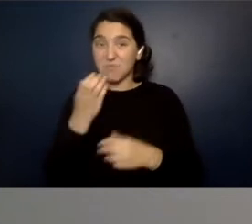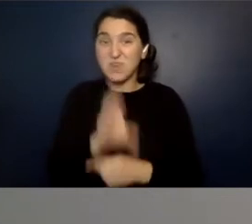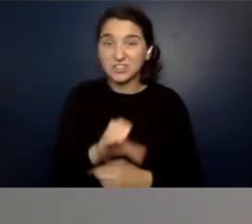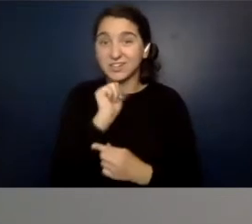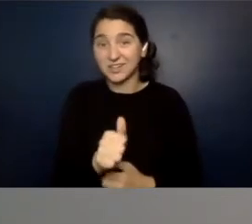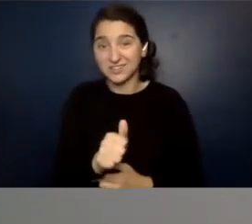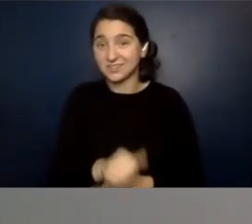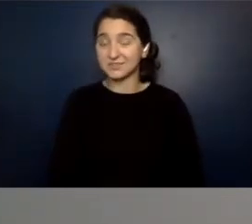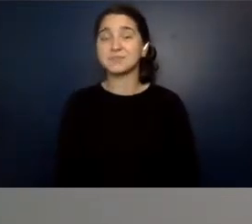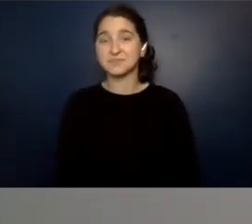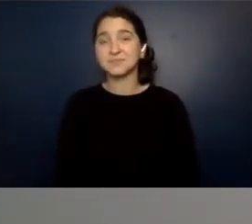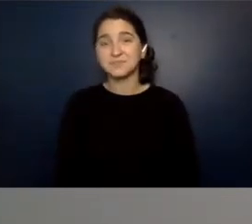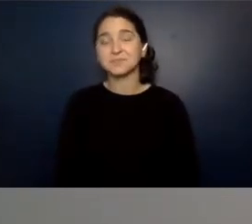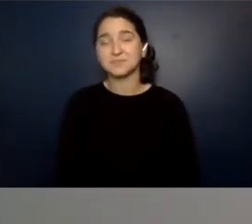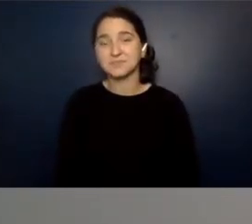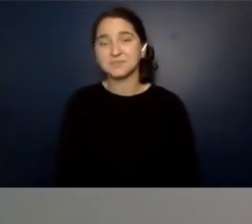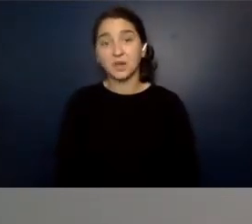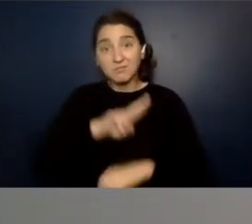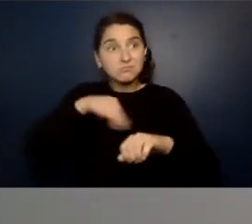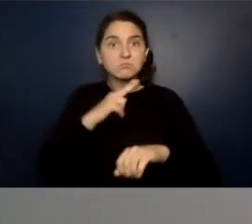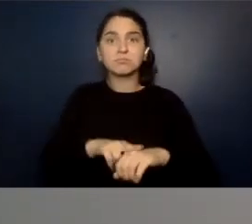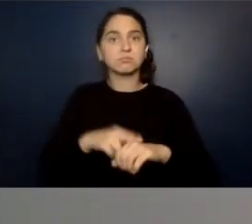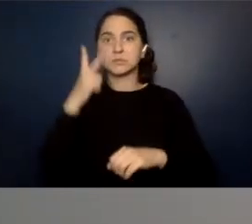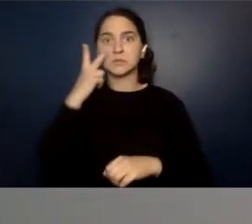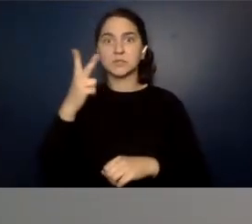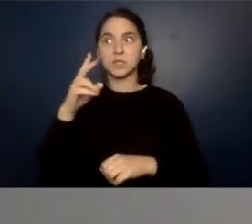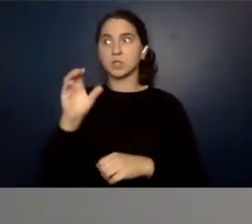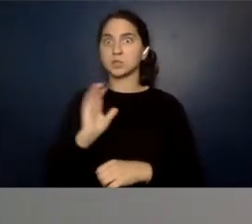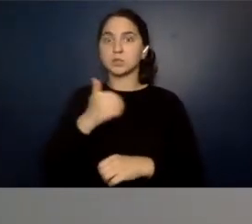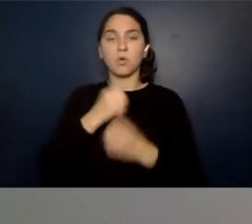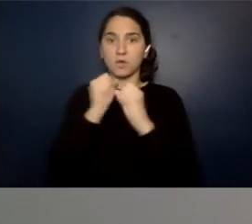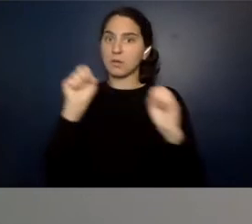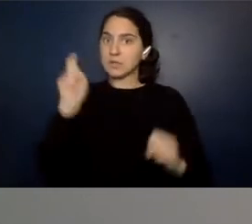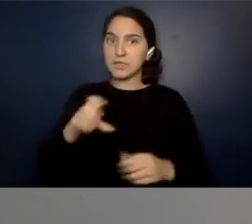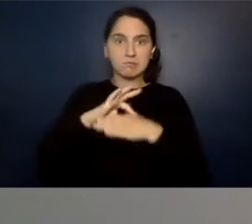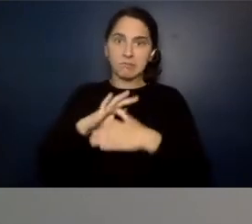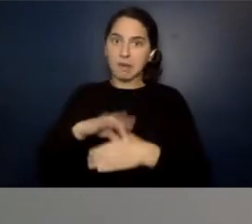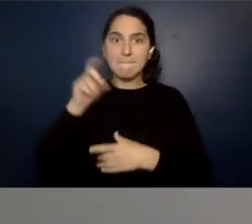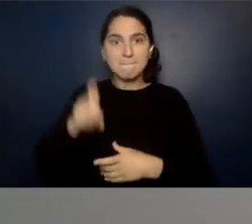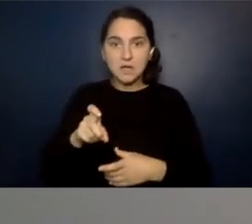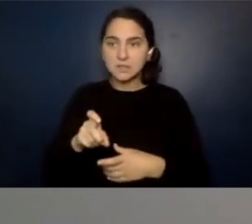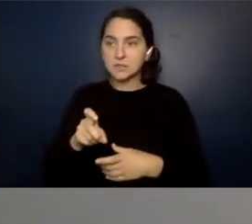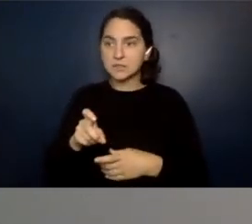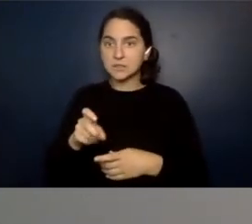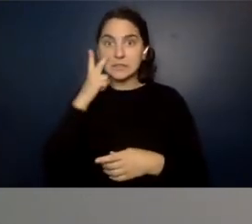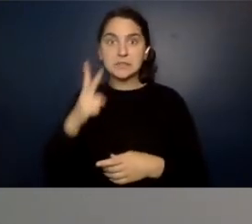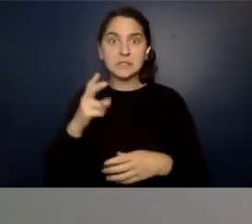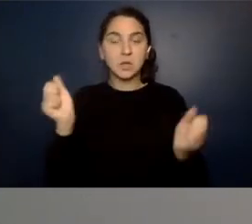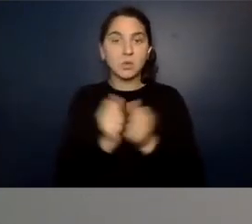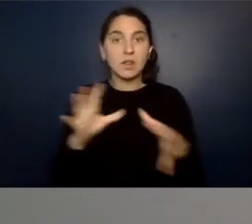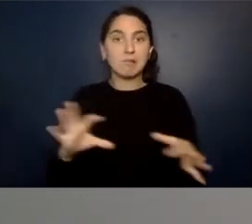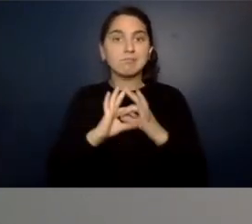anarchist individualist who feel everyone should be free to do whatever they want, wherever they are, whenever they are,